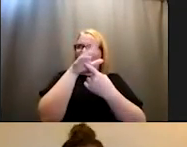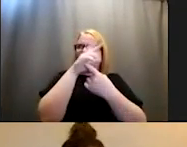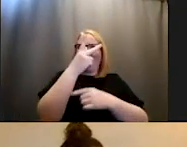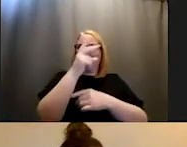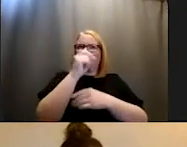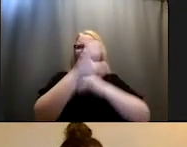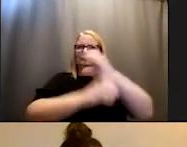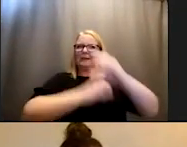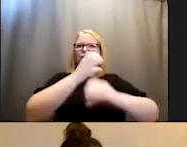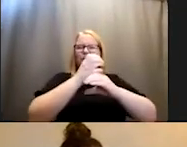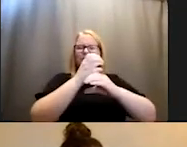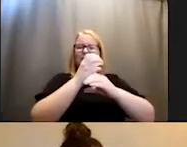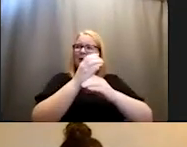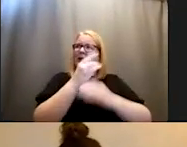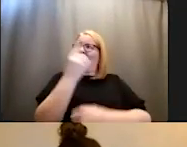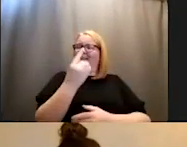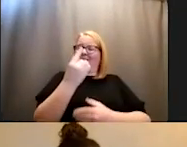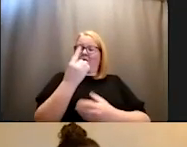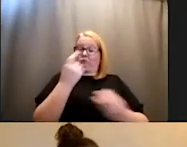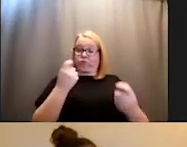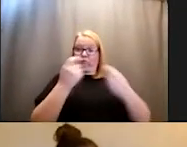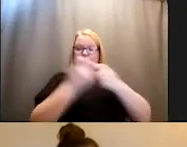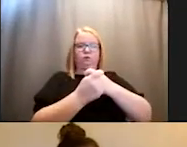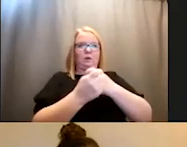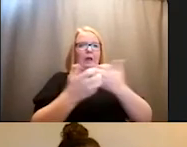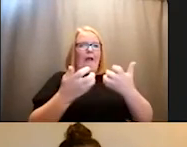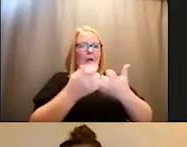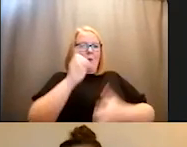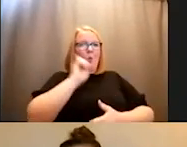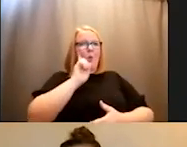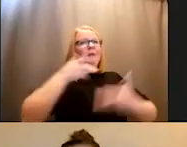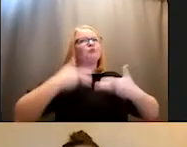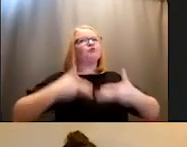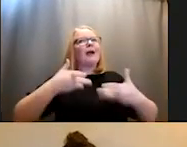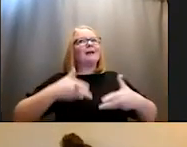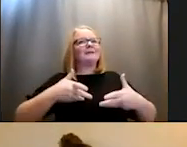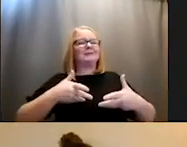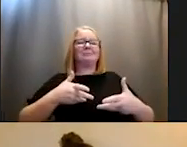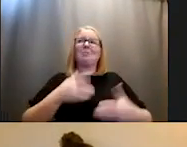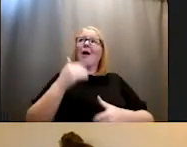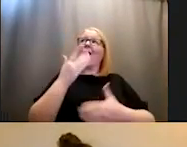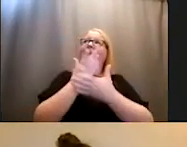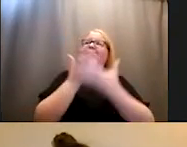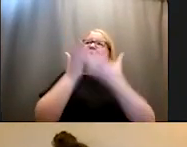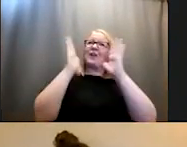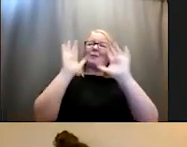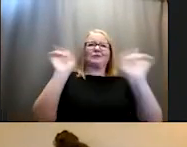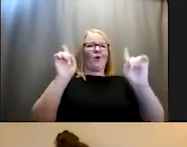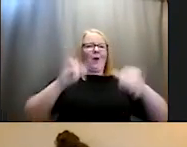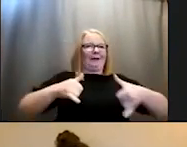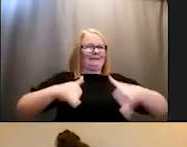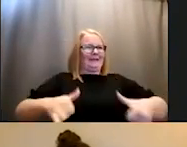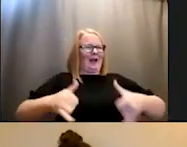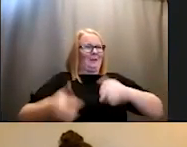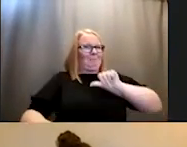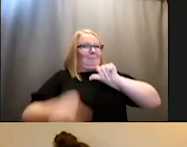She revolutionized the way that women dress, and she's known predominantly for popularizing the miniskirt. Her brand made British